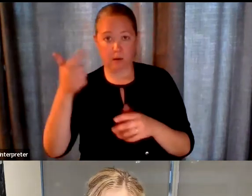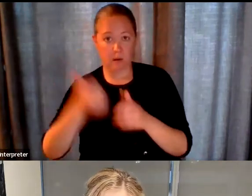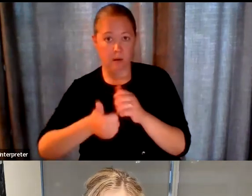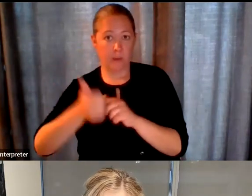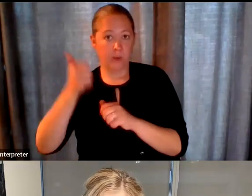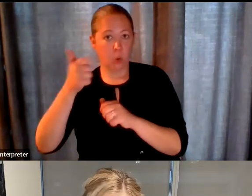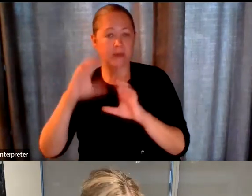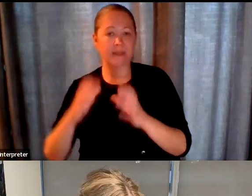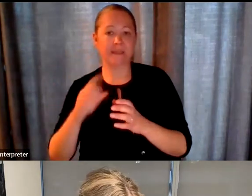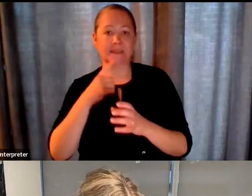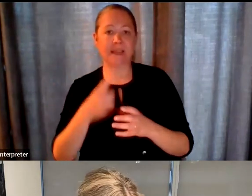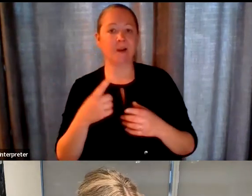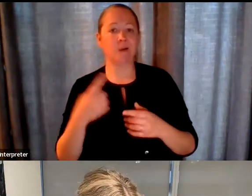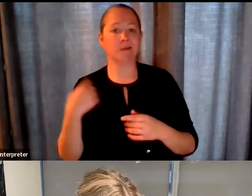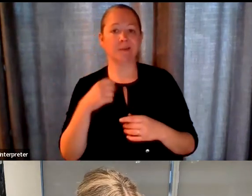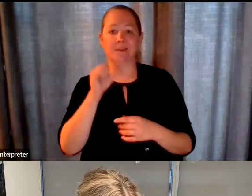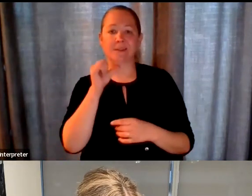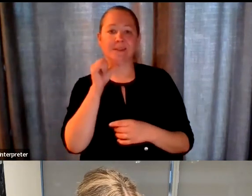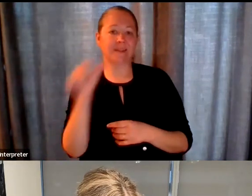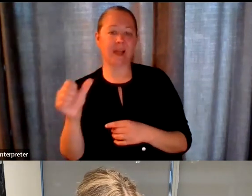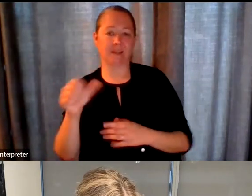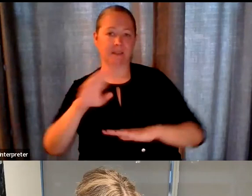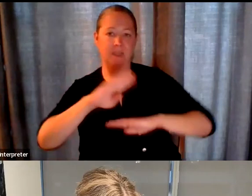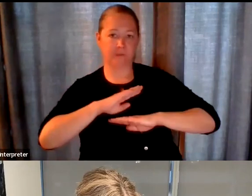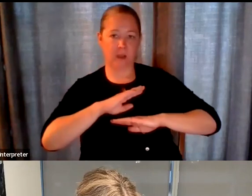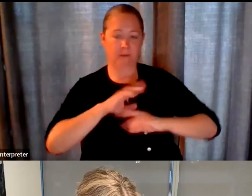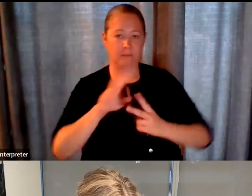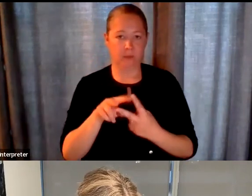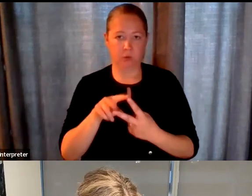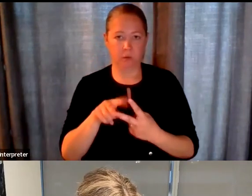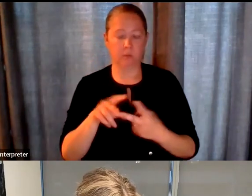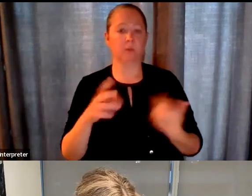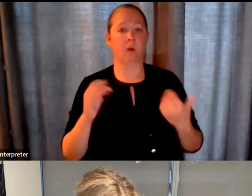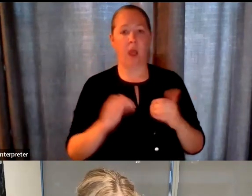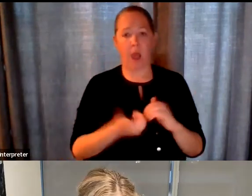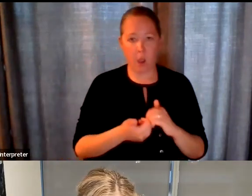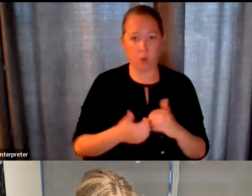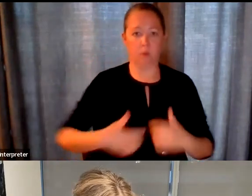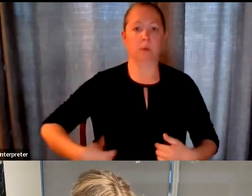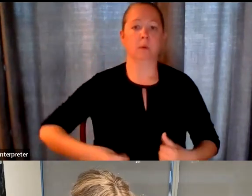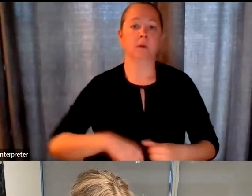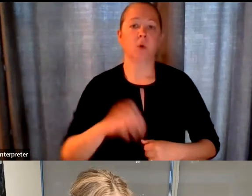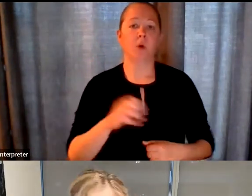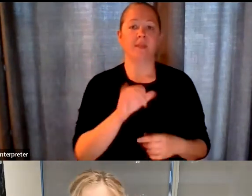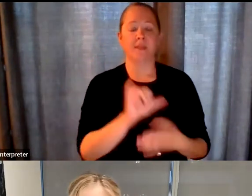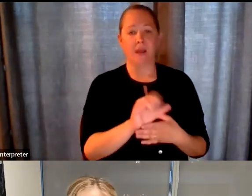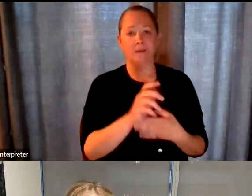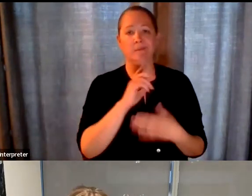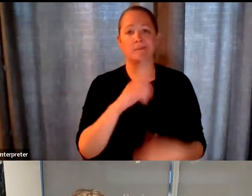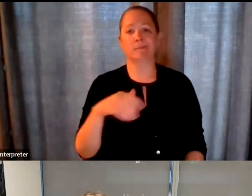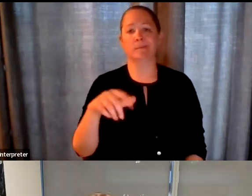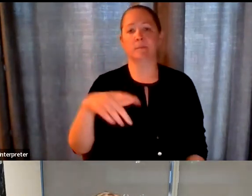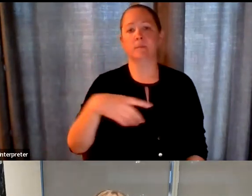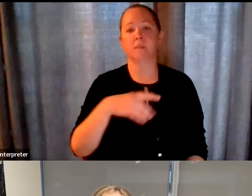test. And how did it do that? First, it did that by getting rid of a ton of precedent. So that precedent I spoke about a few minutes